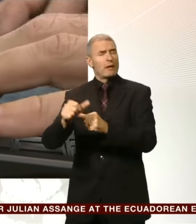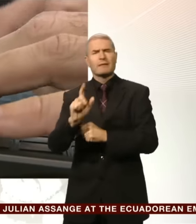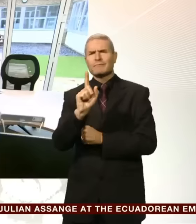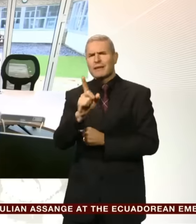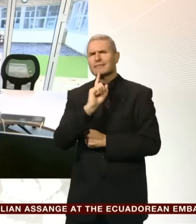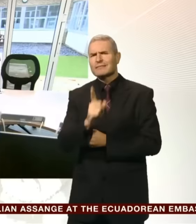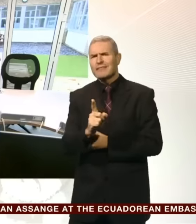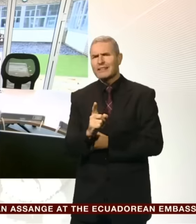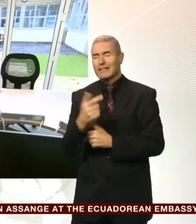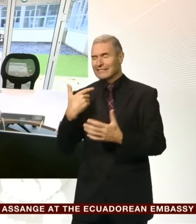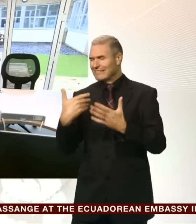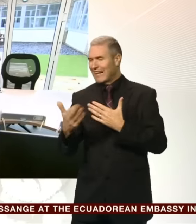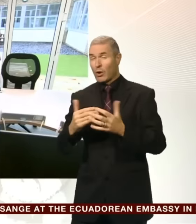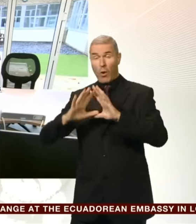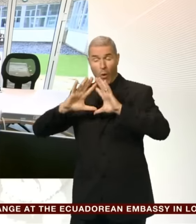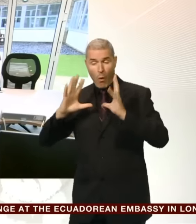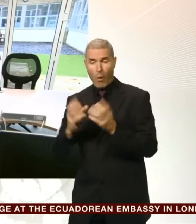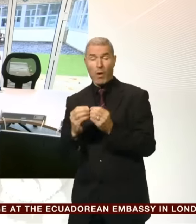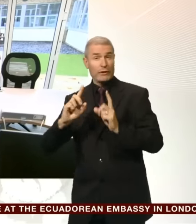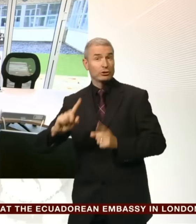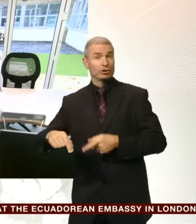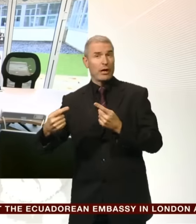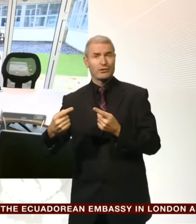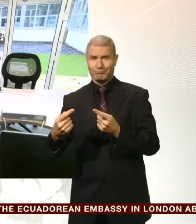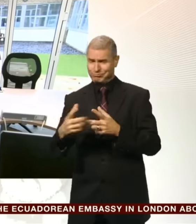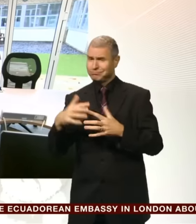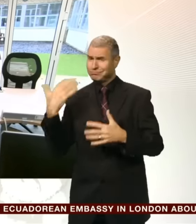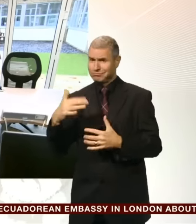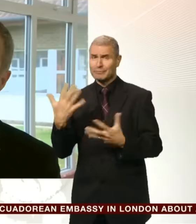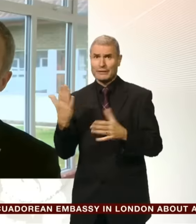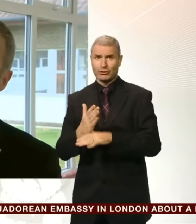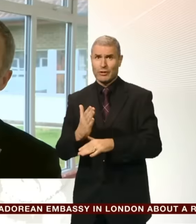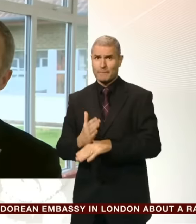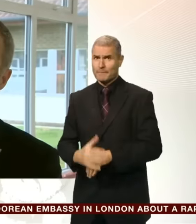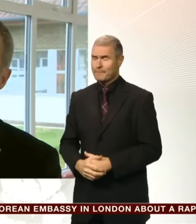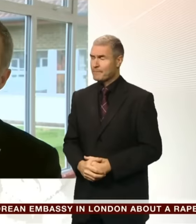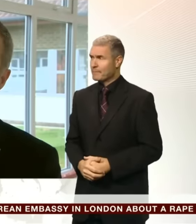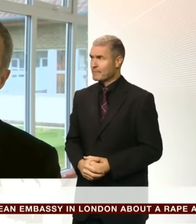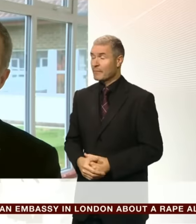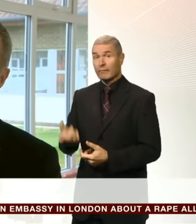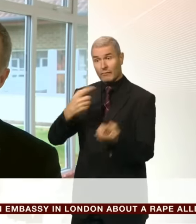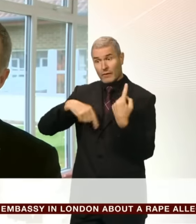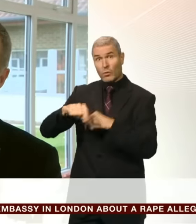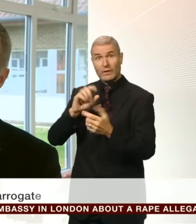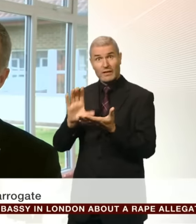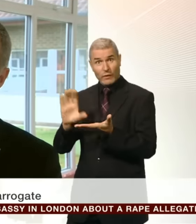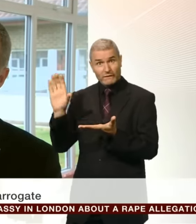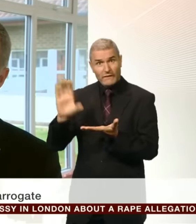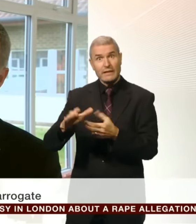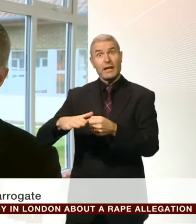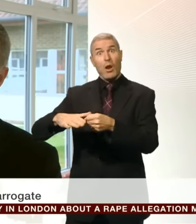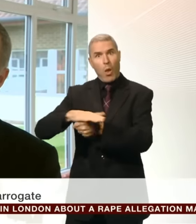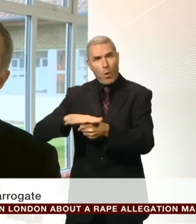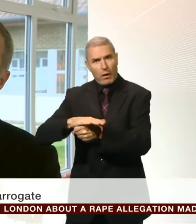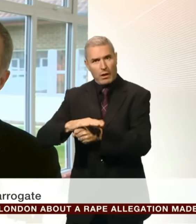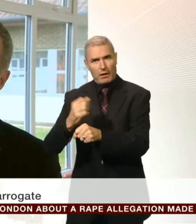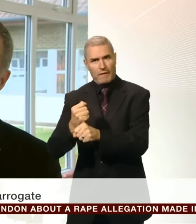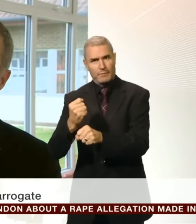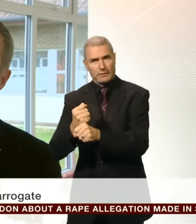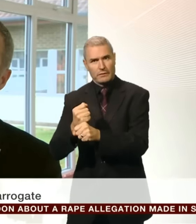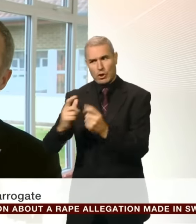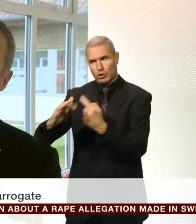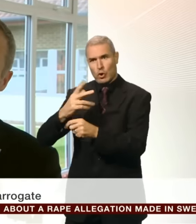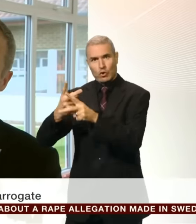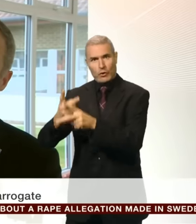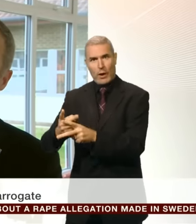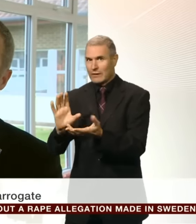argues that tackling all the challenges will be a major undertaking. Unless we invest in local government and social care, then we can